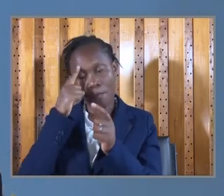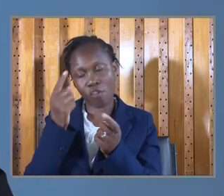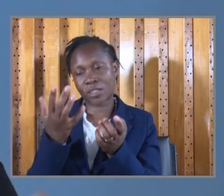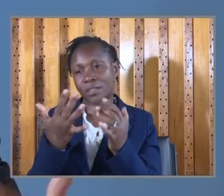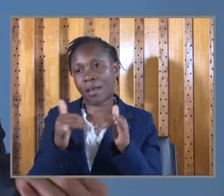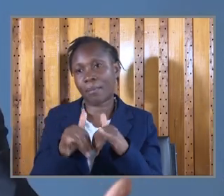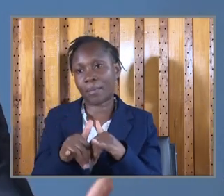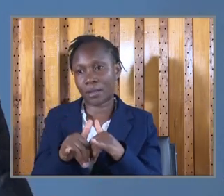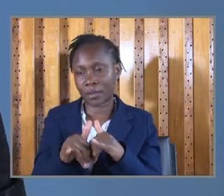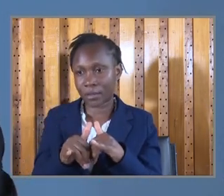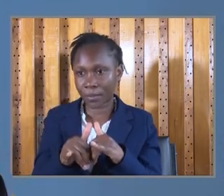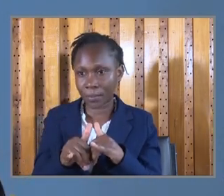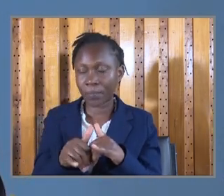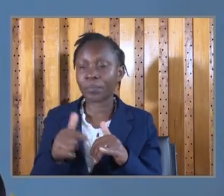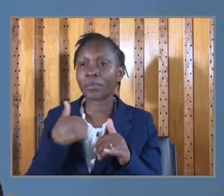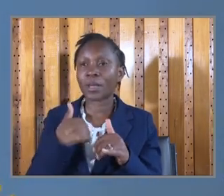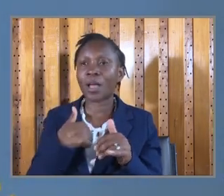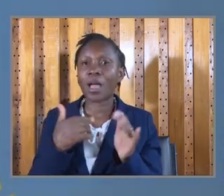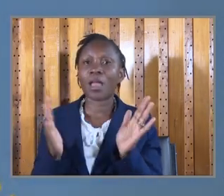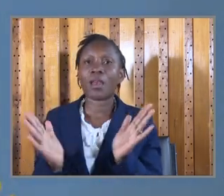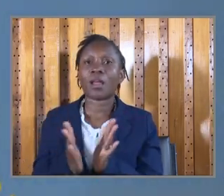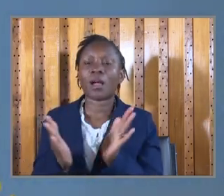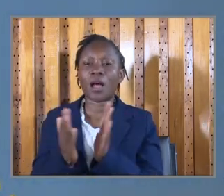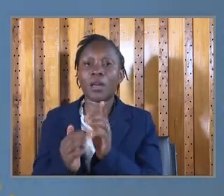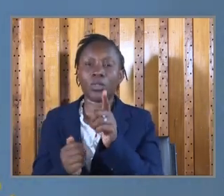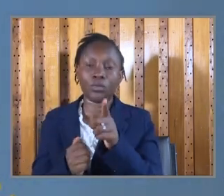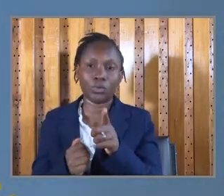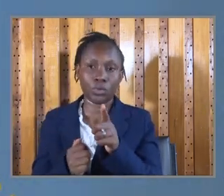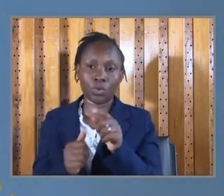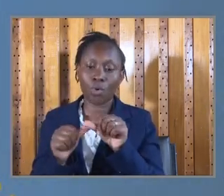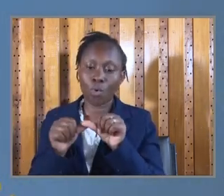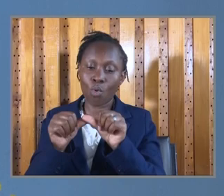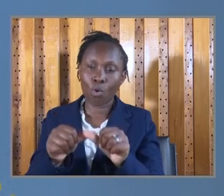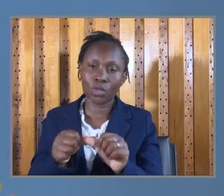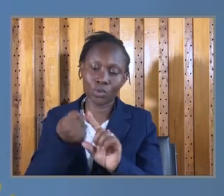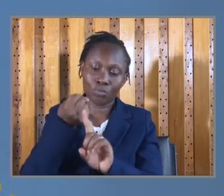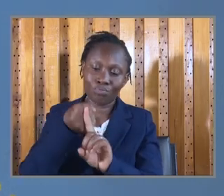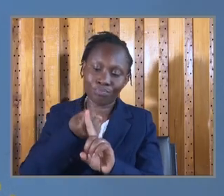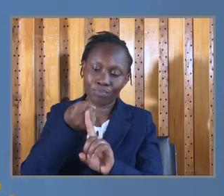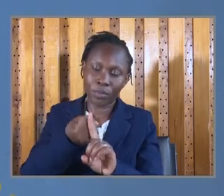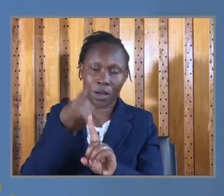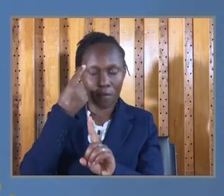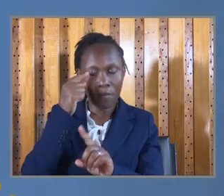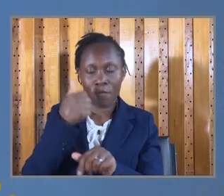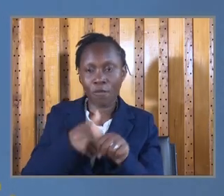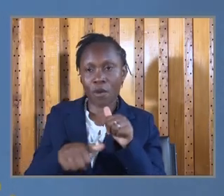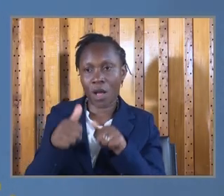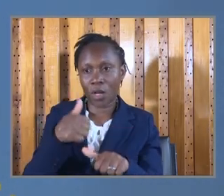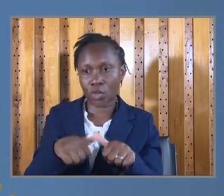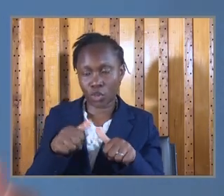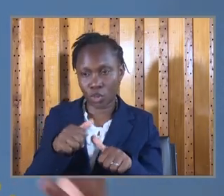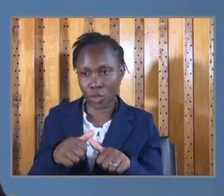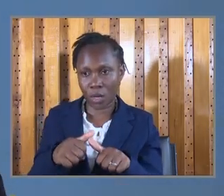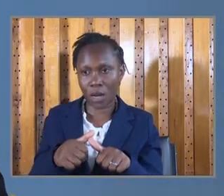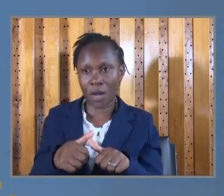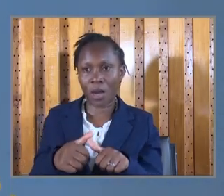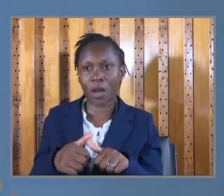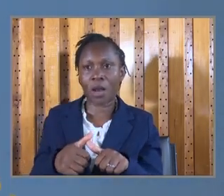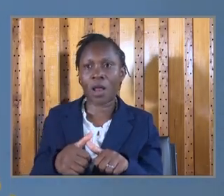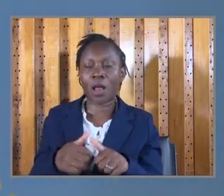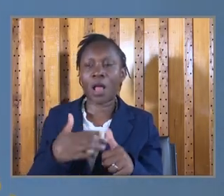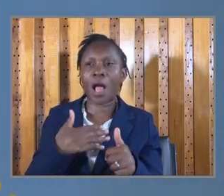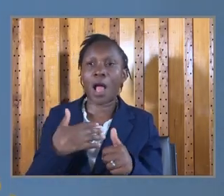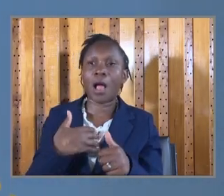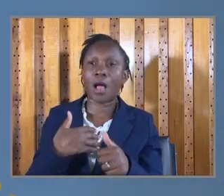So I would like to encourage you to keep pushing for action, help politicians, help